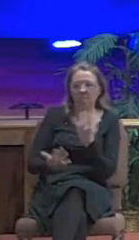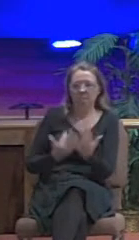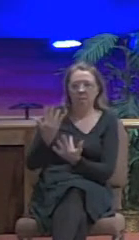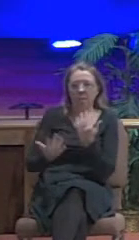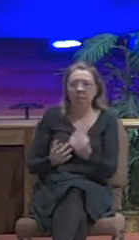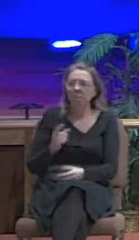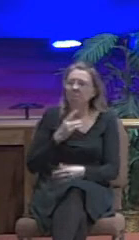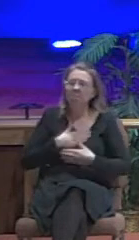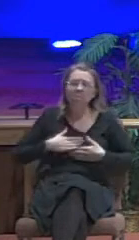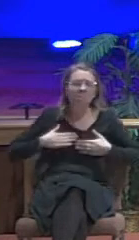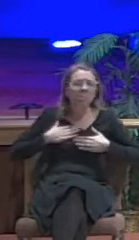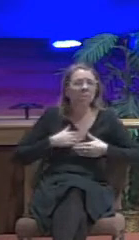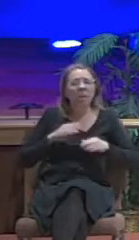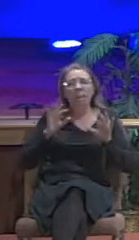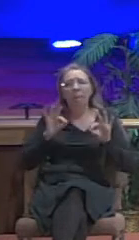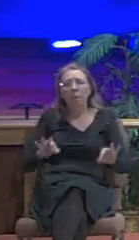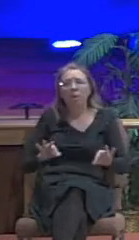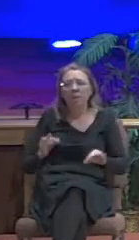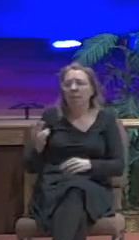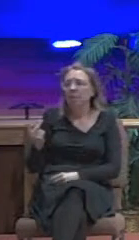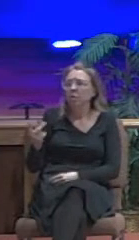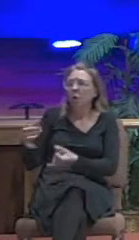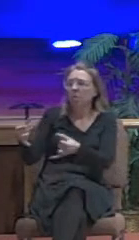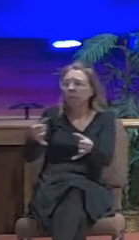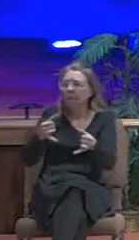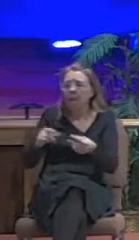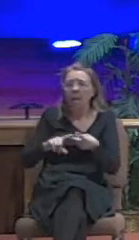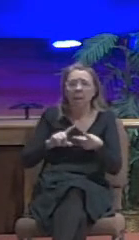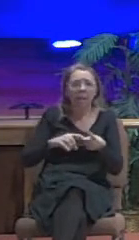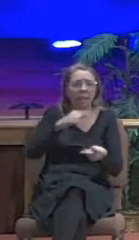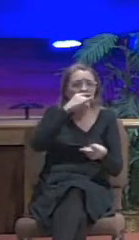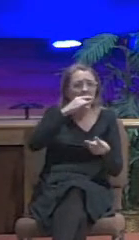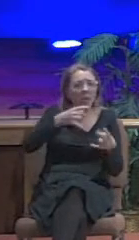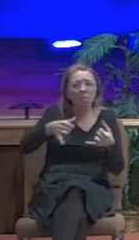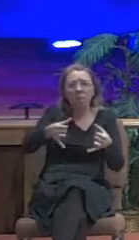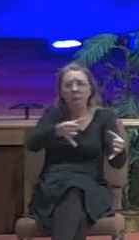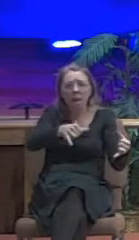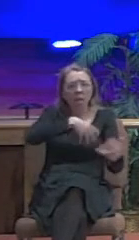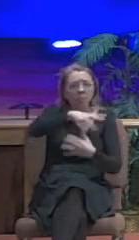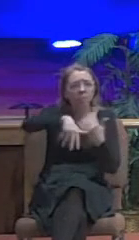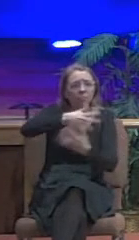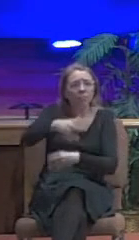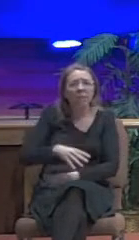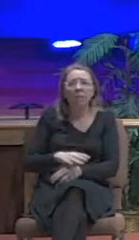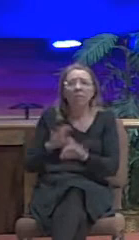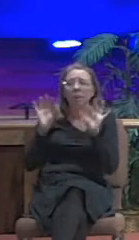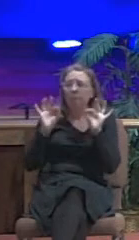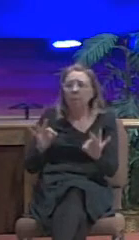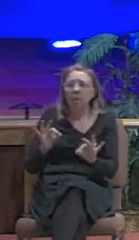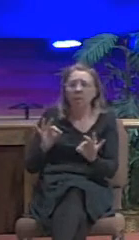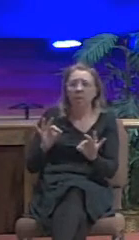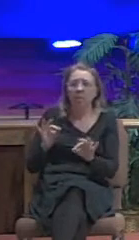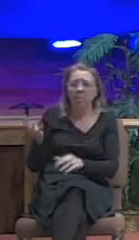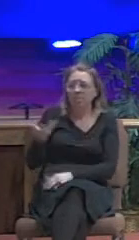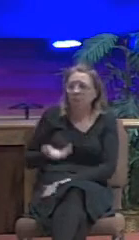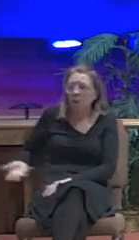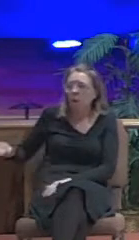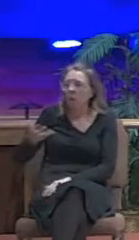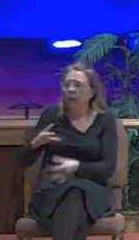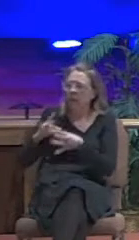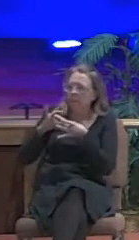Dogs played together, the kids played together, and we just had a great time bonding. And we really got to know them at a deeper level.